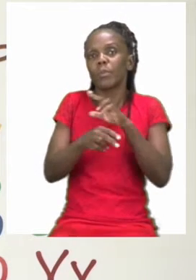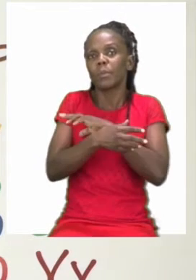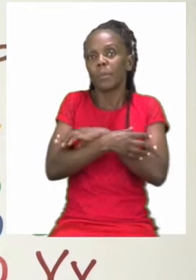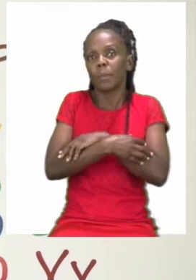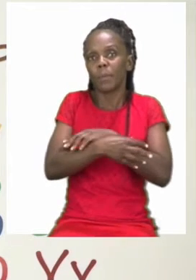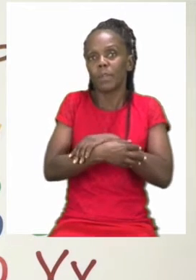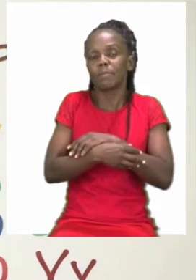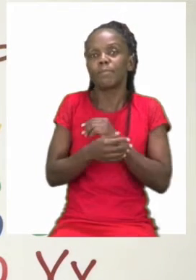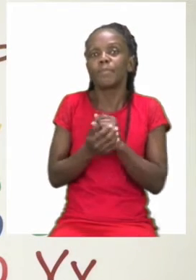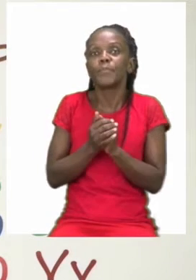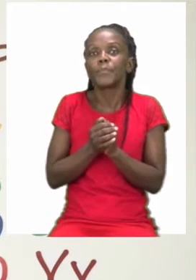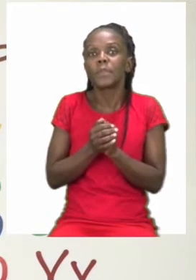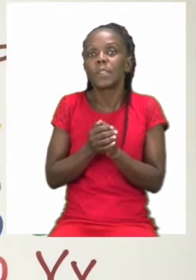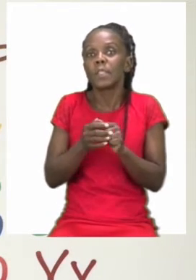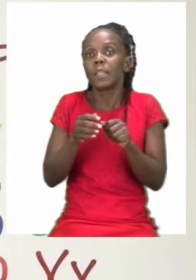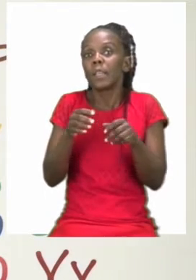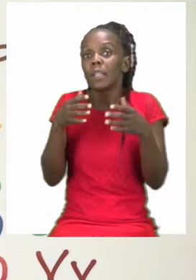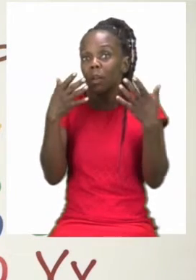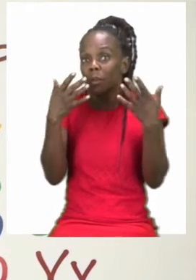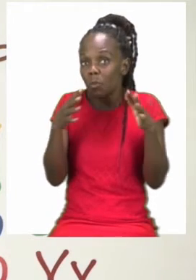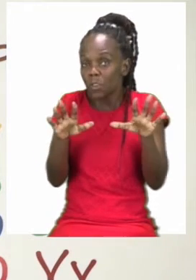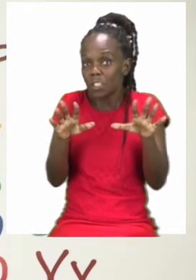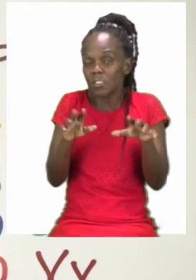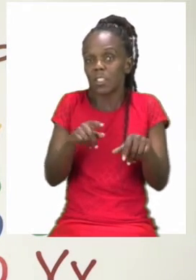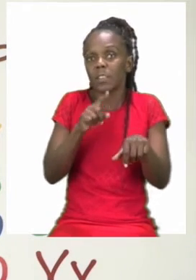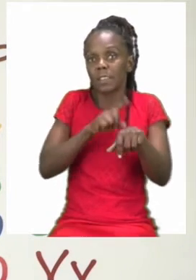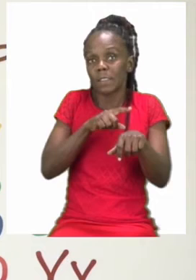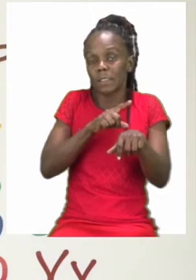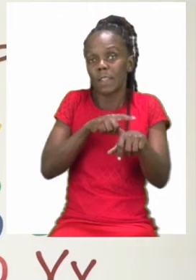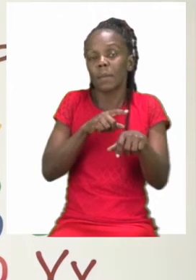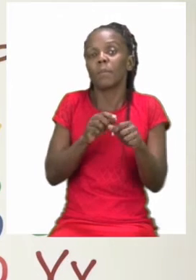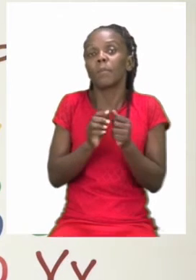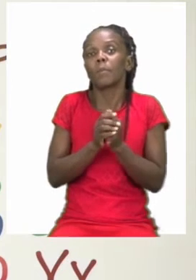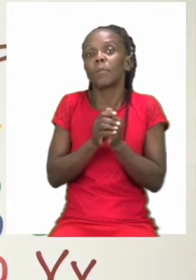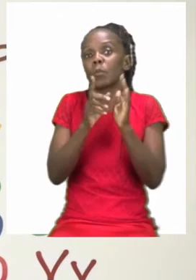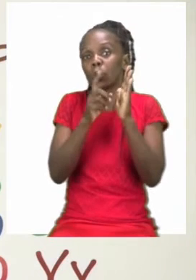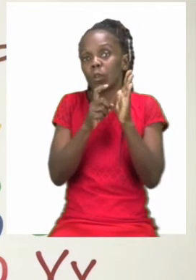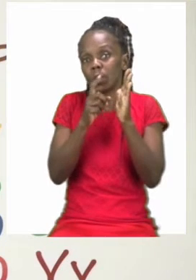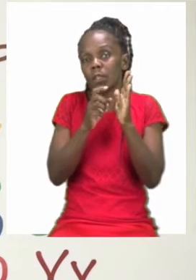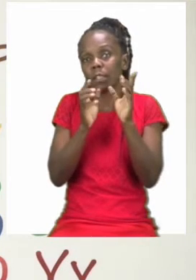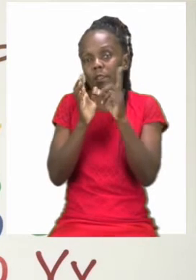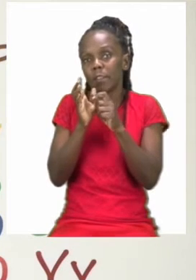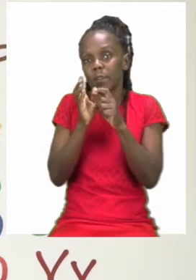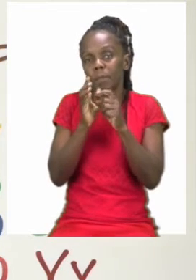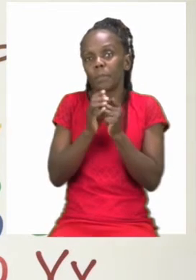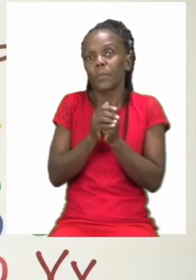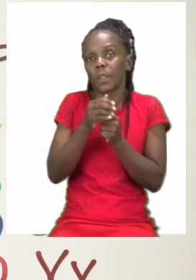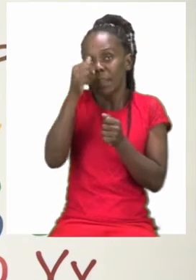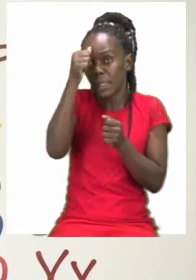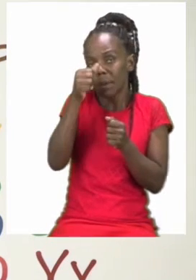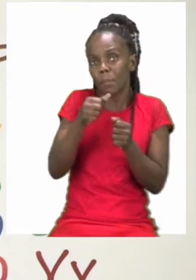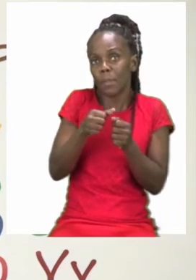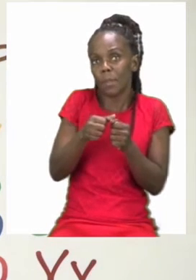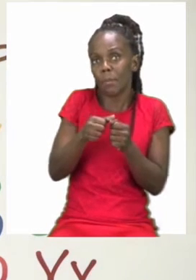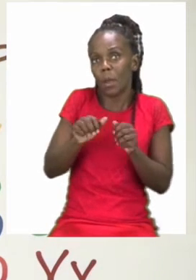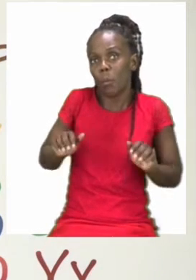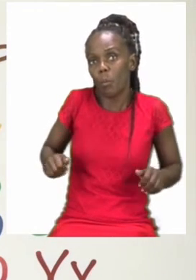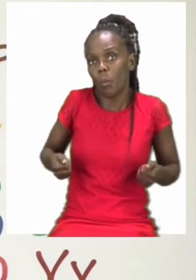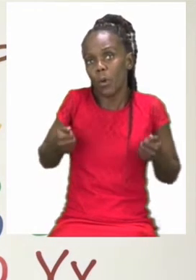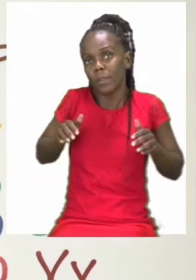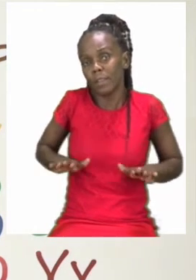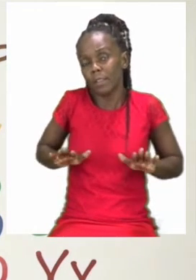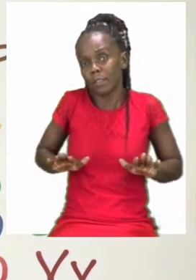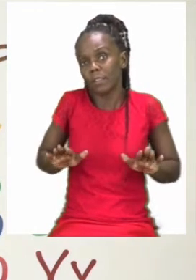are done, it is time for us to sanitize. Remember, boys and girls, how we sanitize is